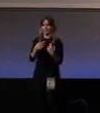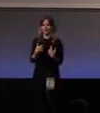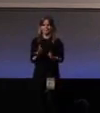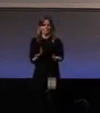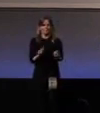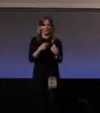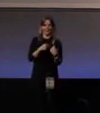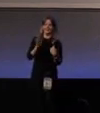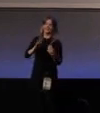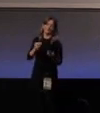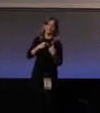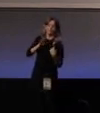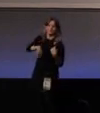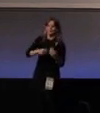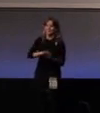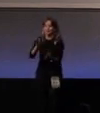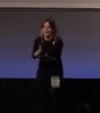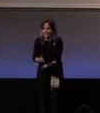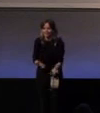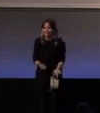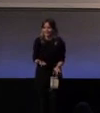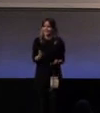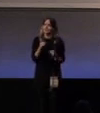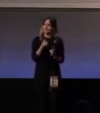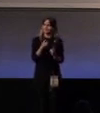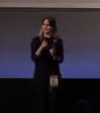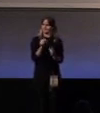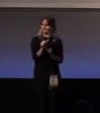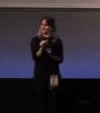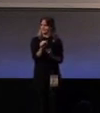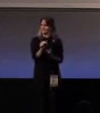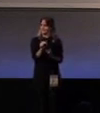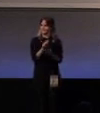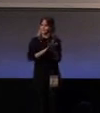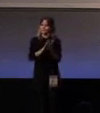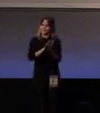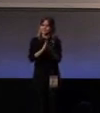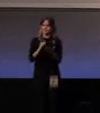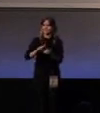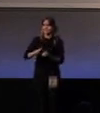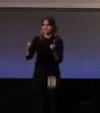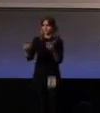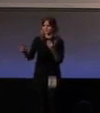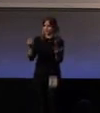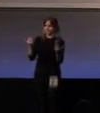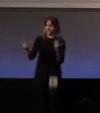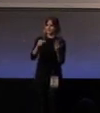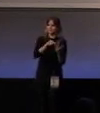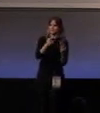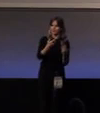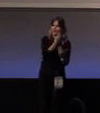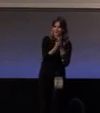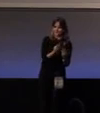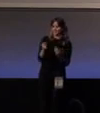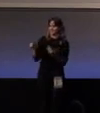real en zo de big difference between 1 and educator and een artiest is dat die